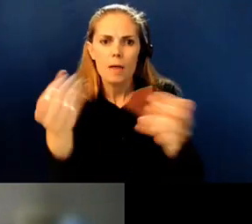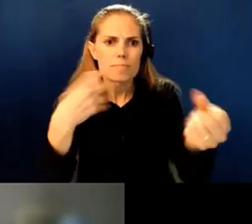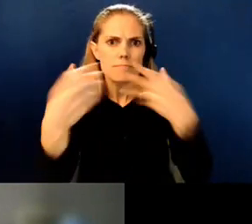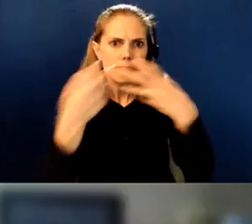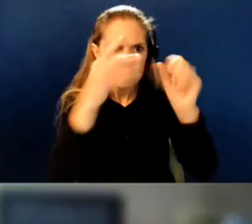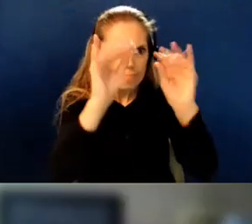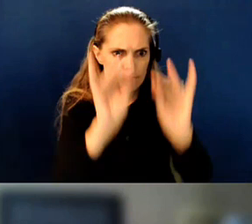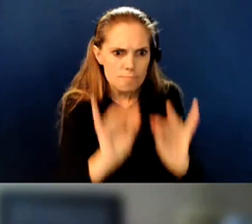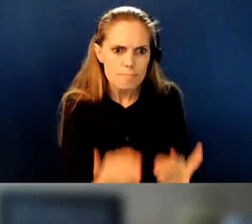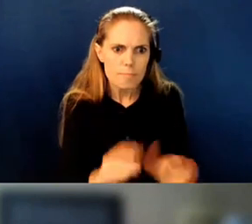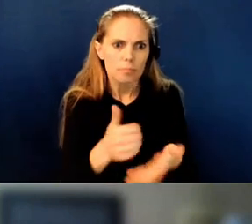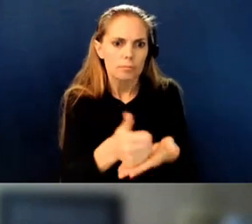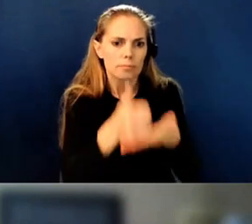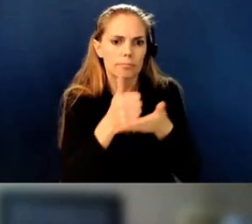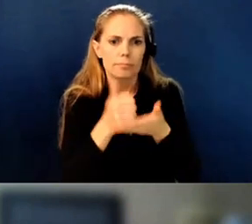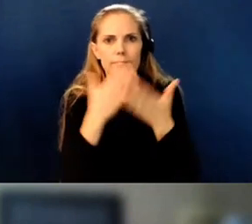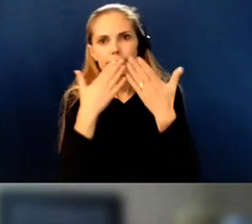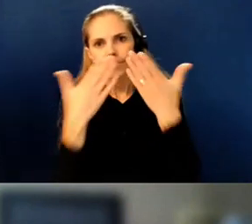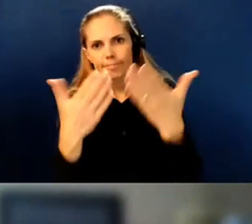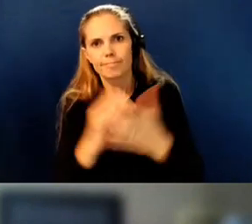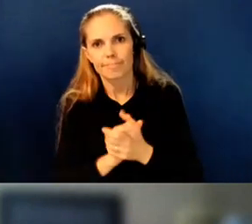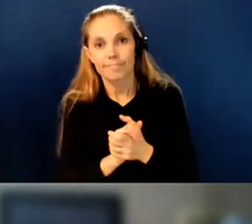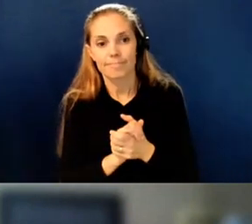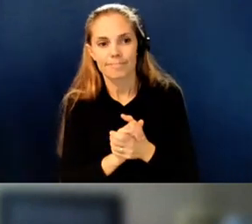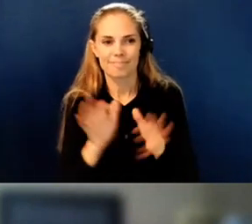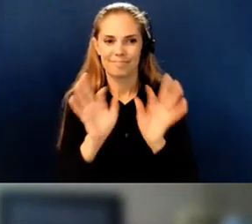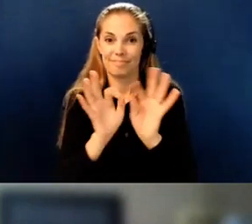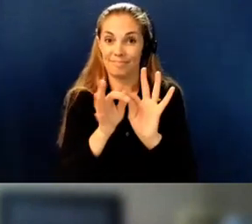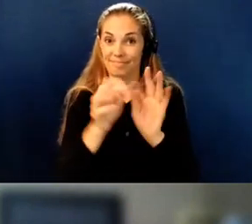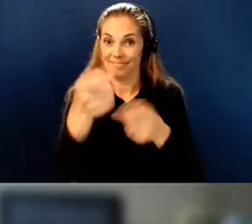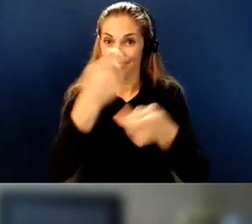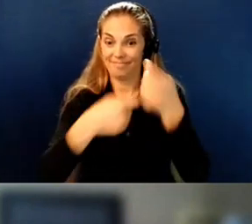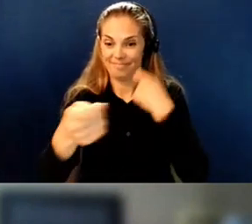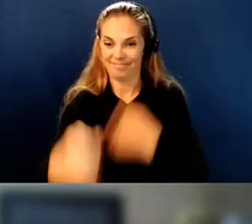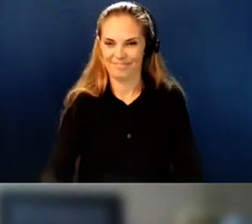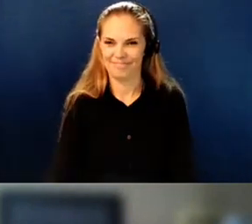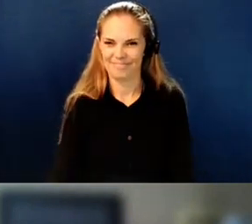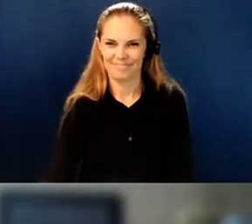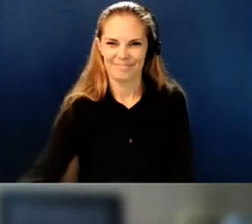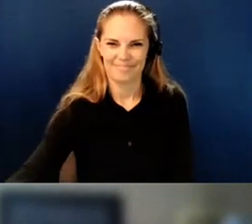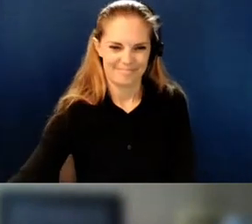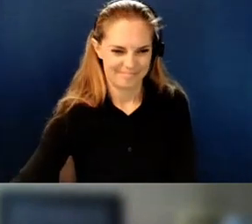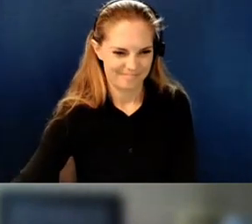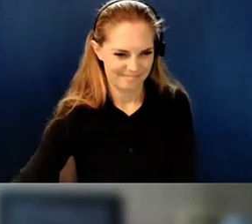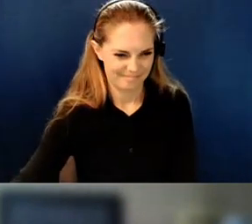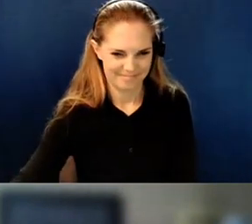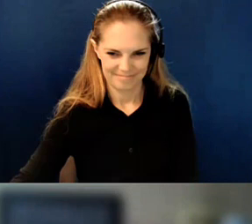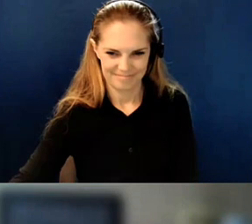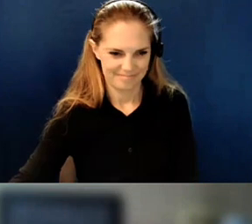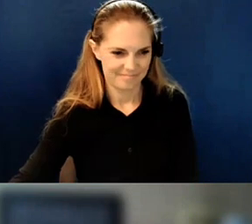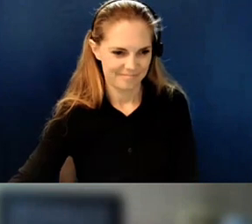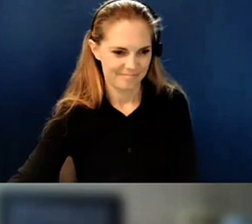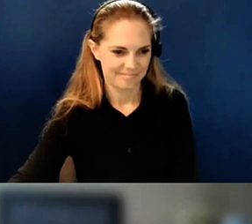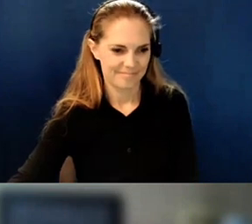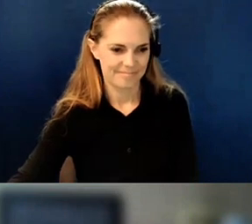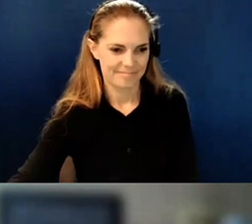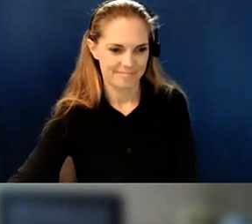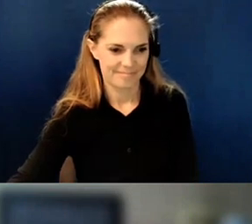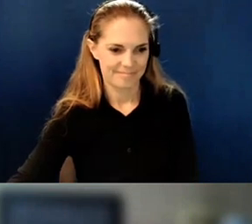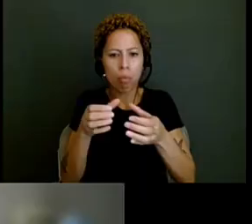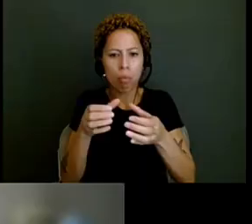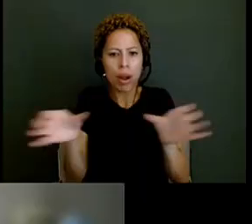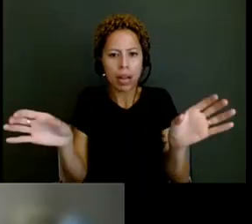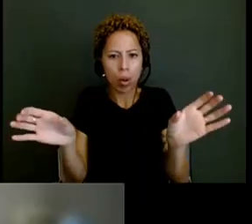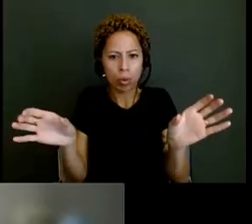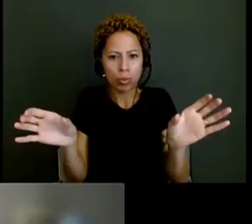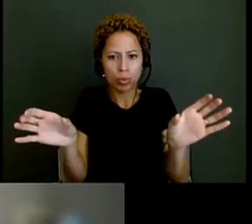information. Perfect. Okay, so now that we have this, we have breakout rooms. I really suggest that we go